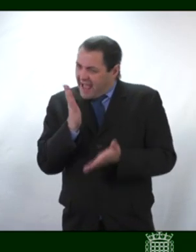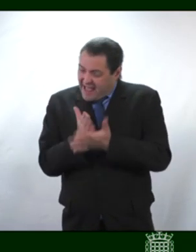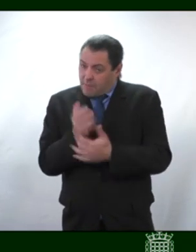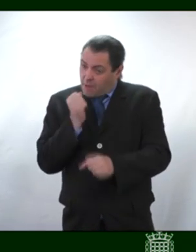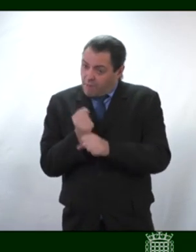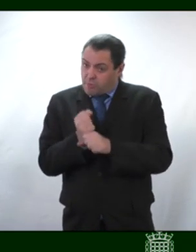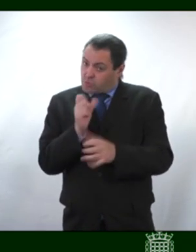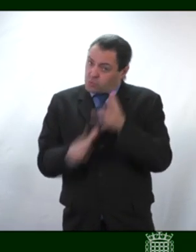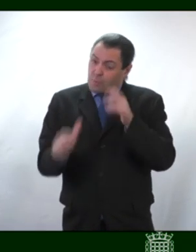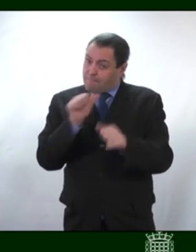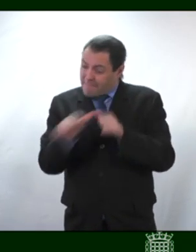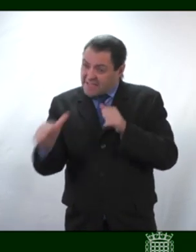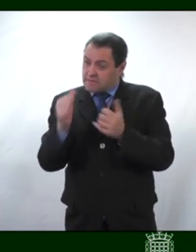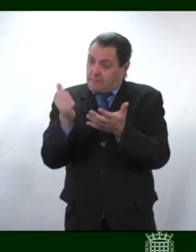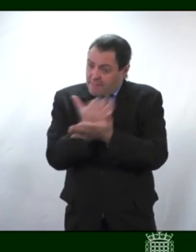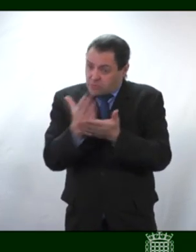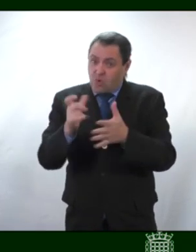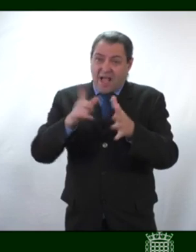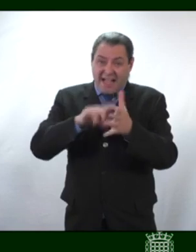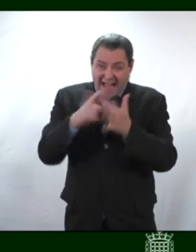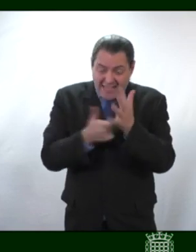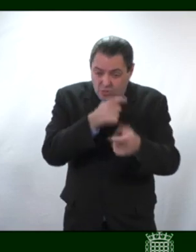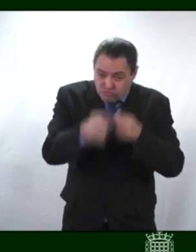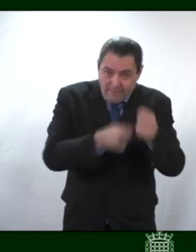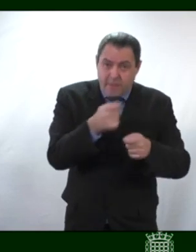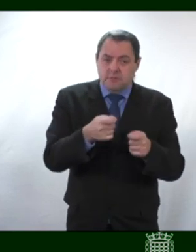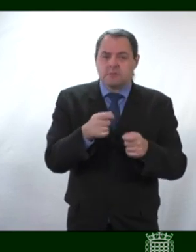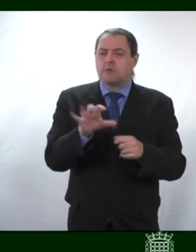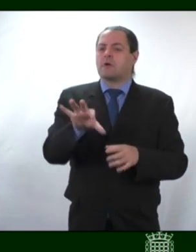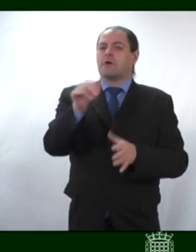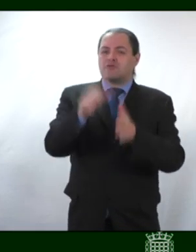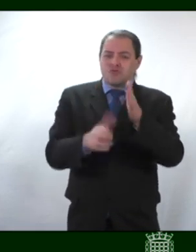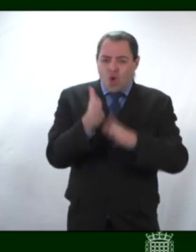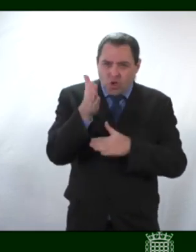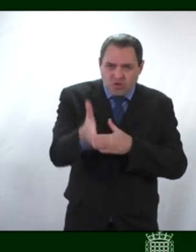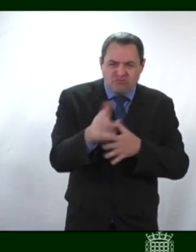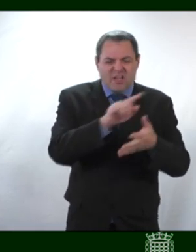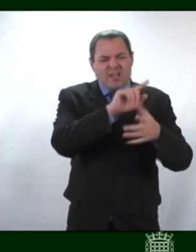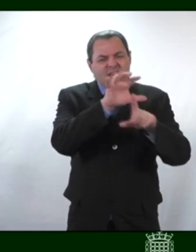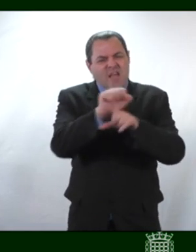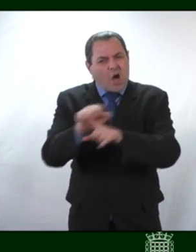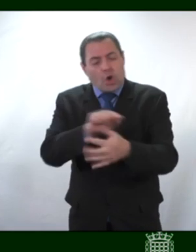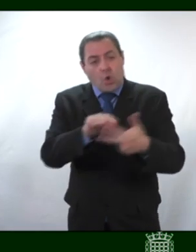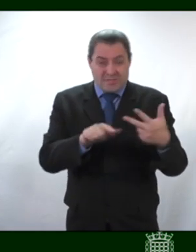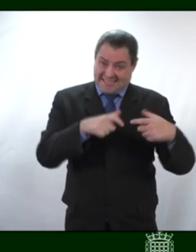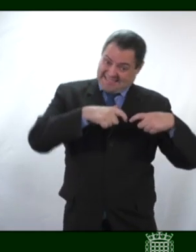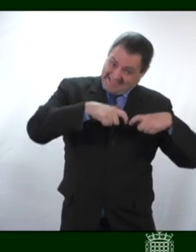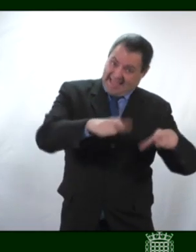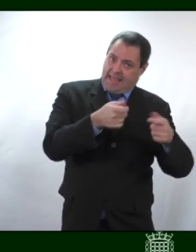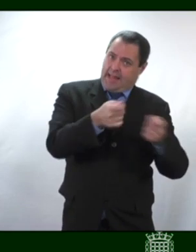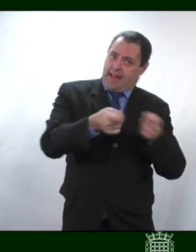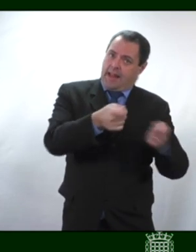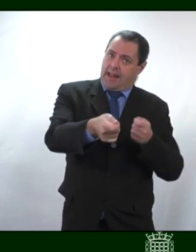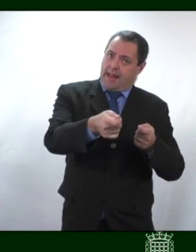keep cancer treatments, elective surgeries and other vital diagnostic services going? I absolutely can